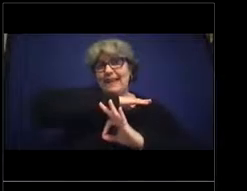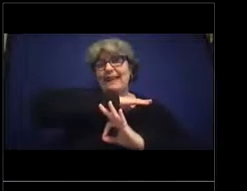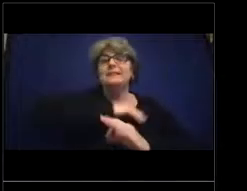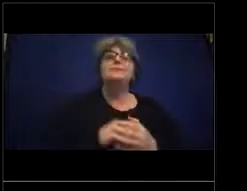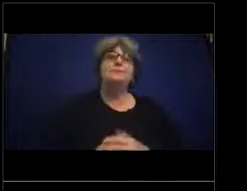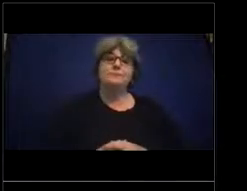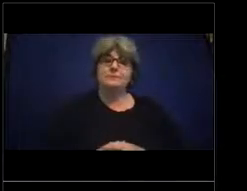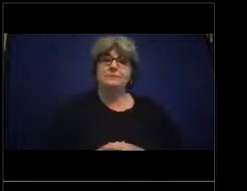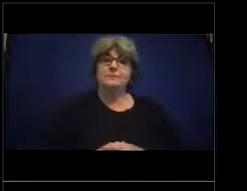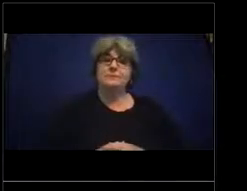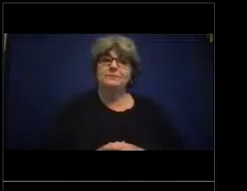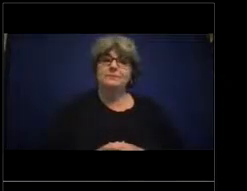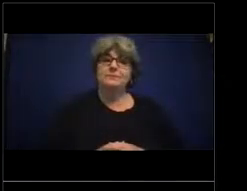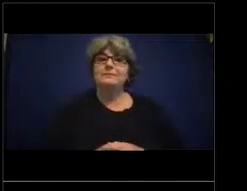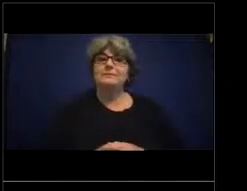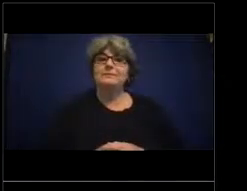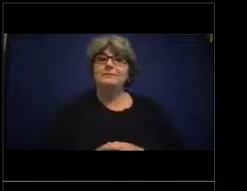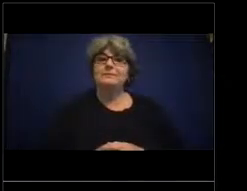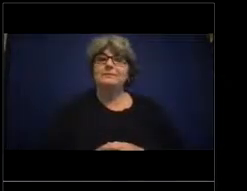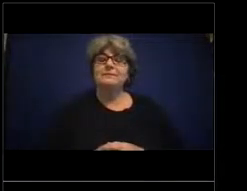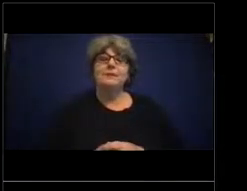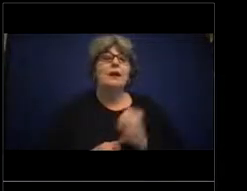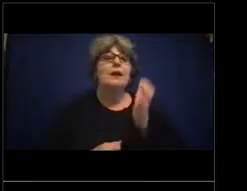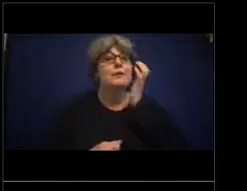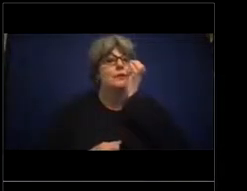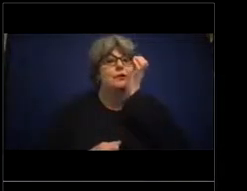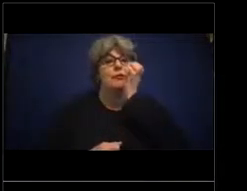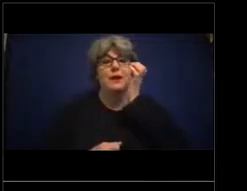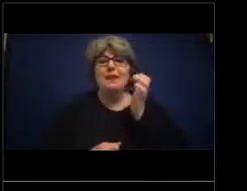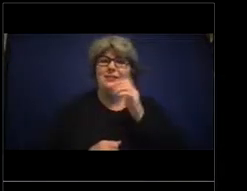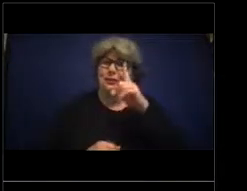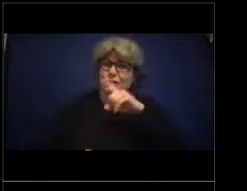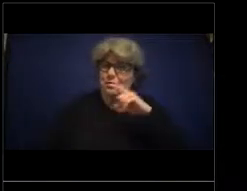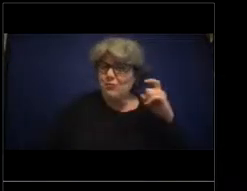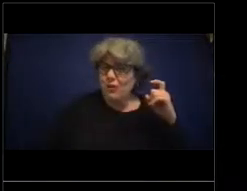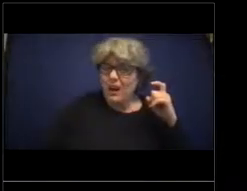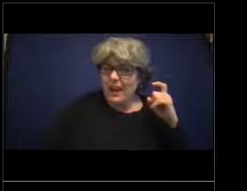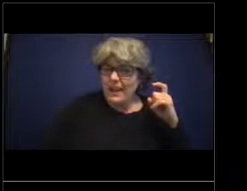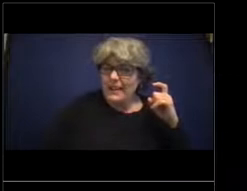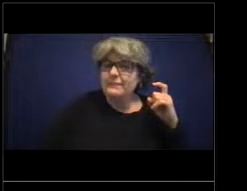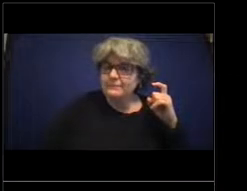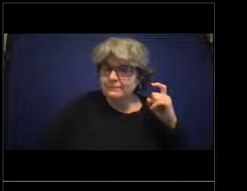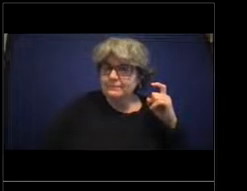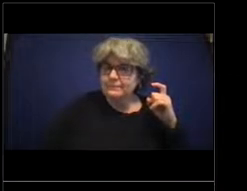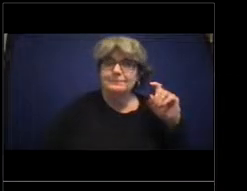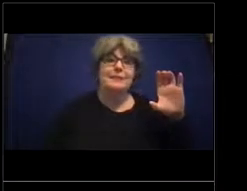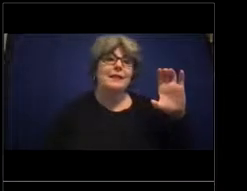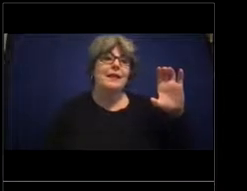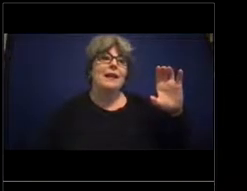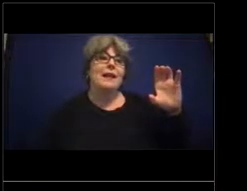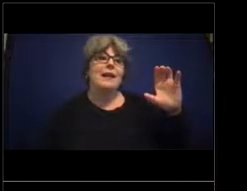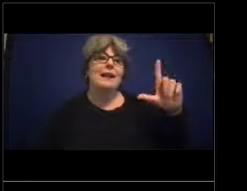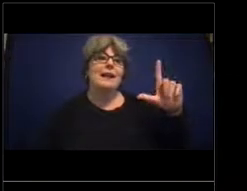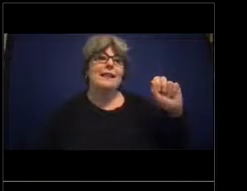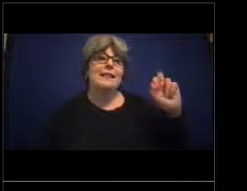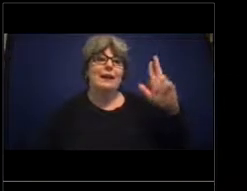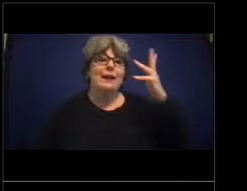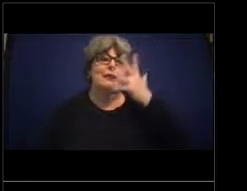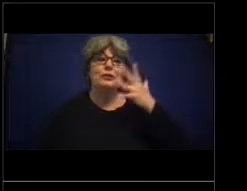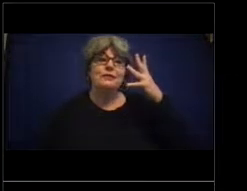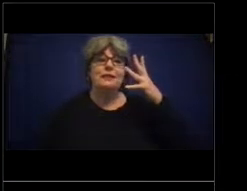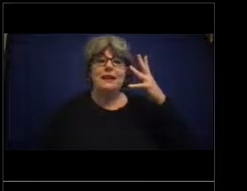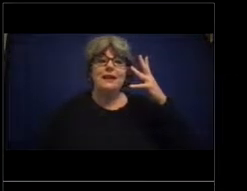mind. Hadley says the grasses seem dry. Claire says it looks like the sun